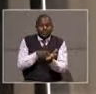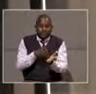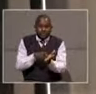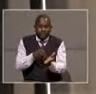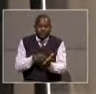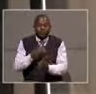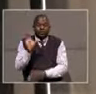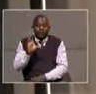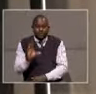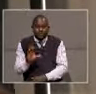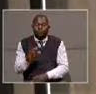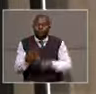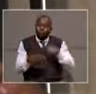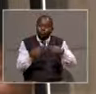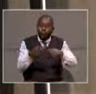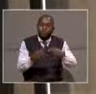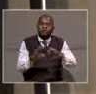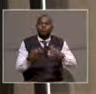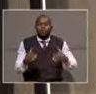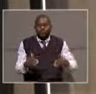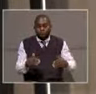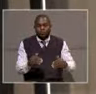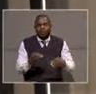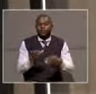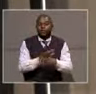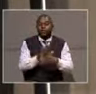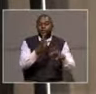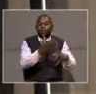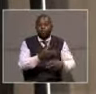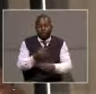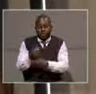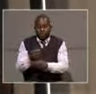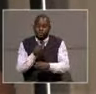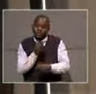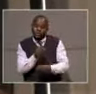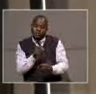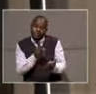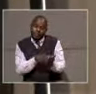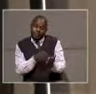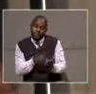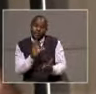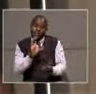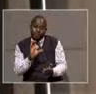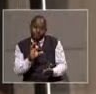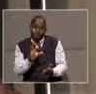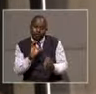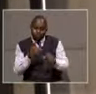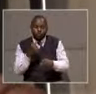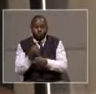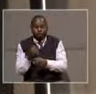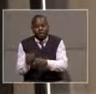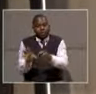company which will run as a parastatal, so that this seed company will work